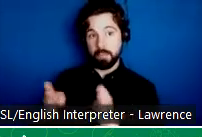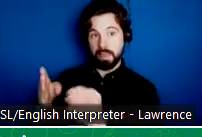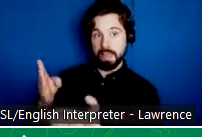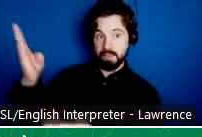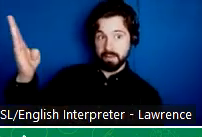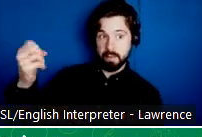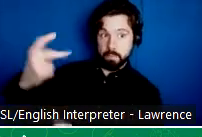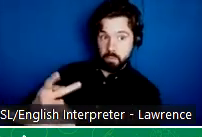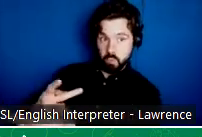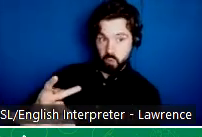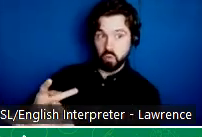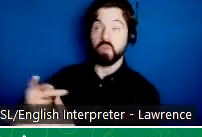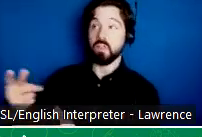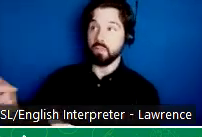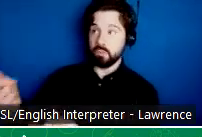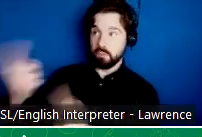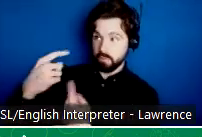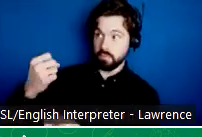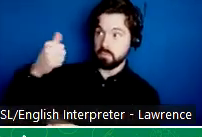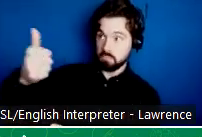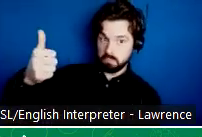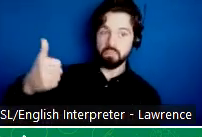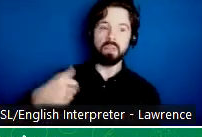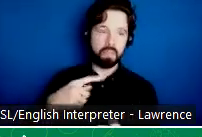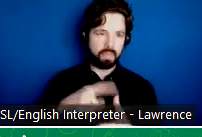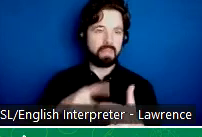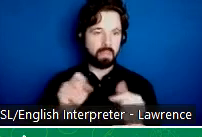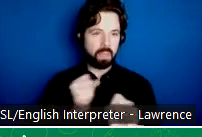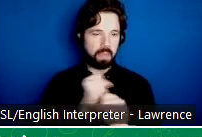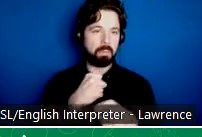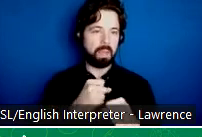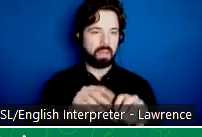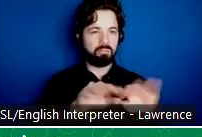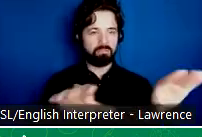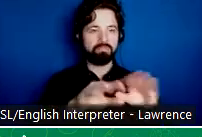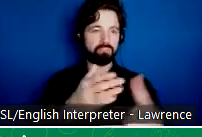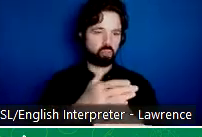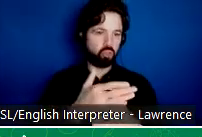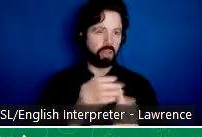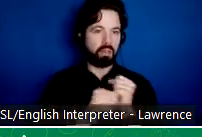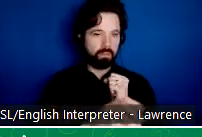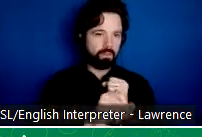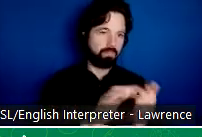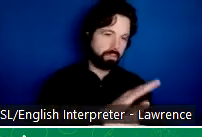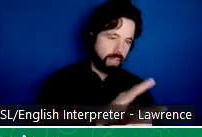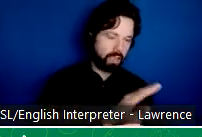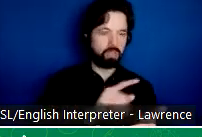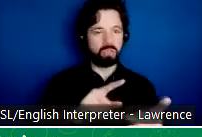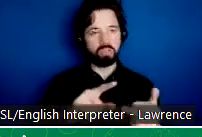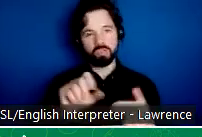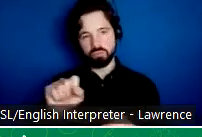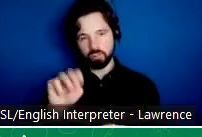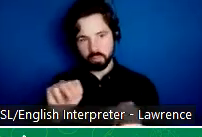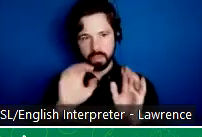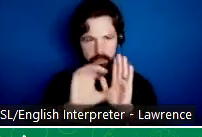before we can start sharing all that information. So definitely more to come. We plan on having these